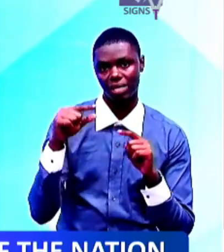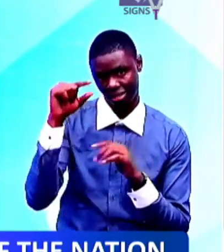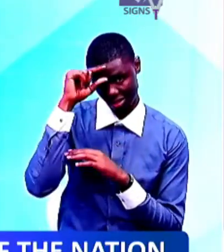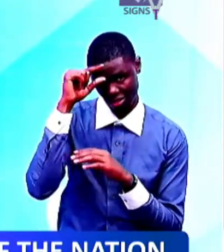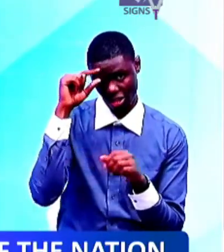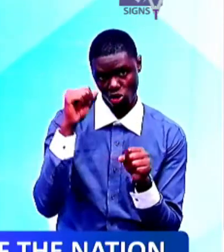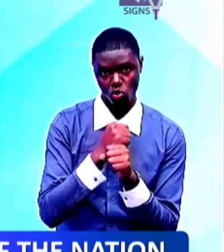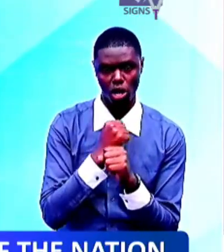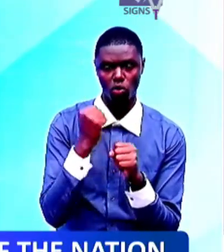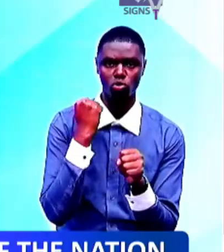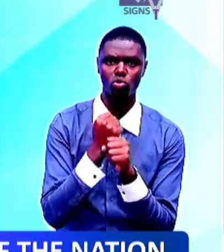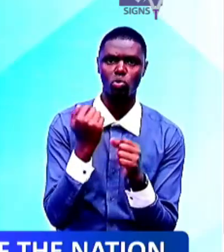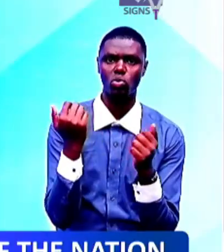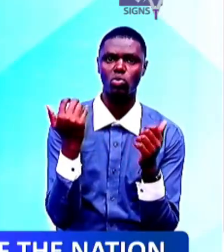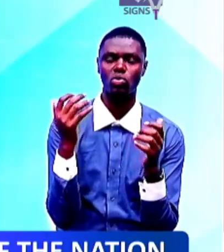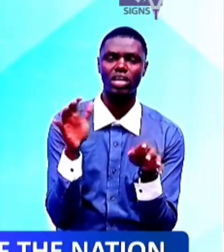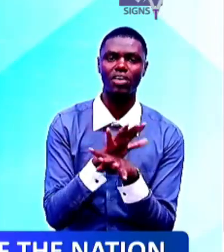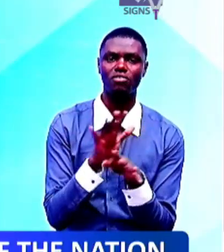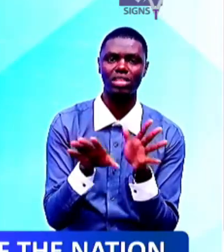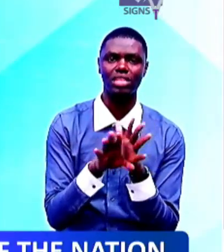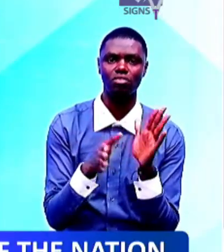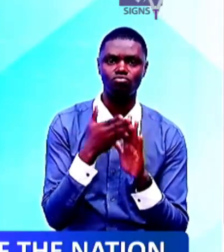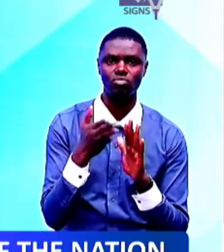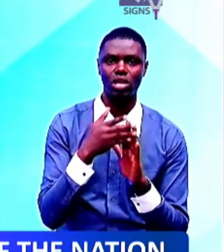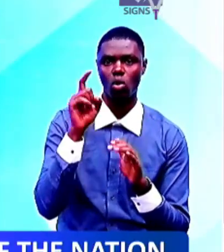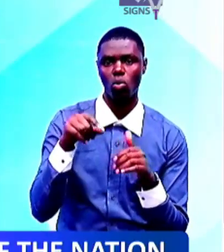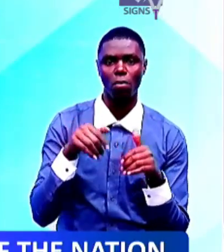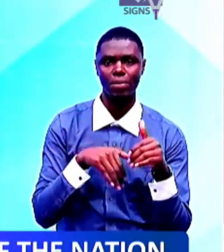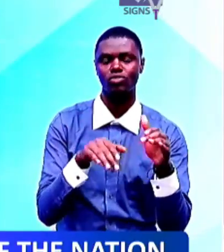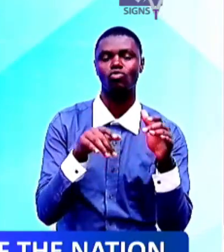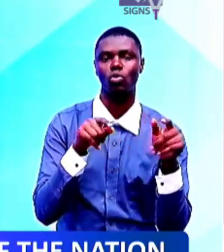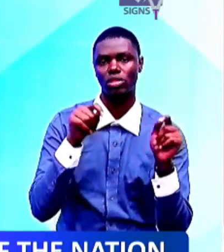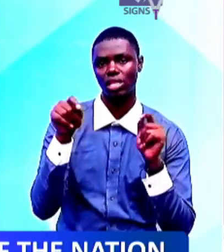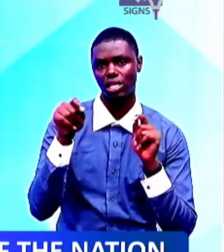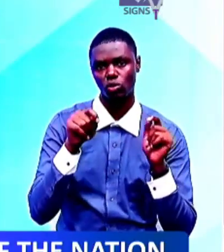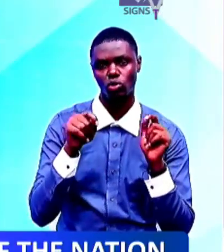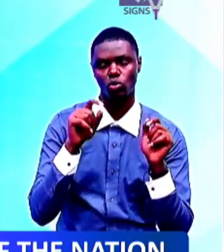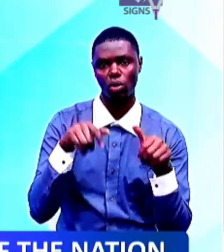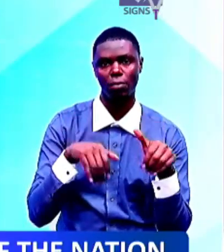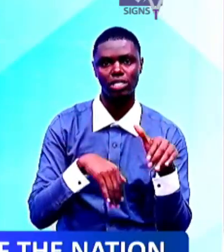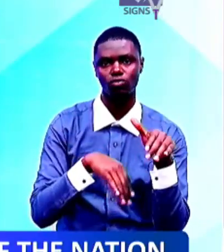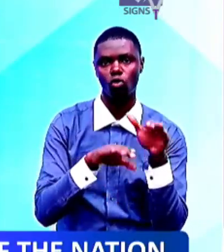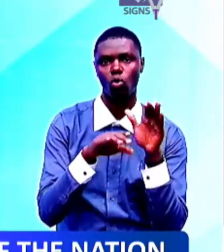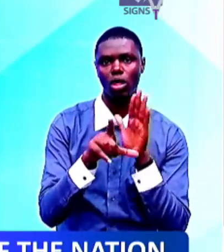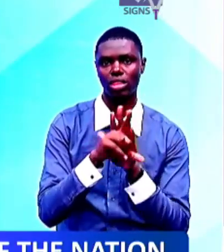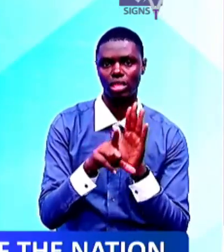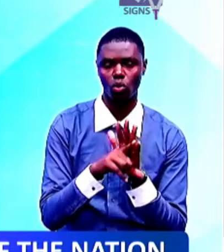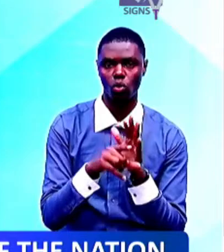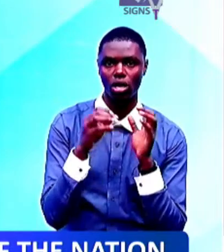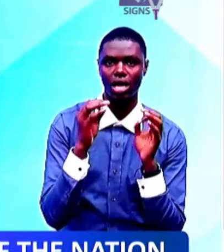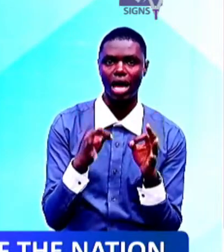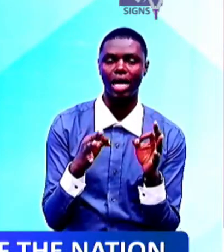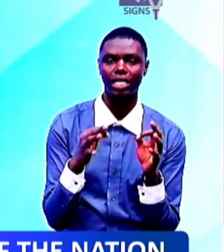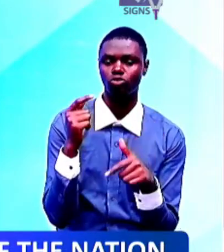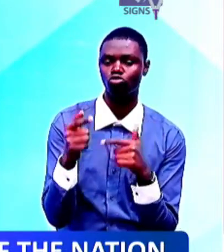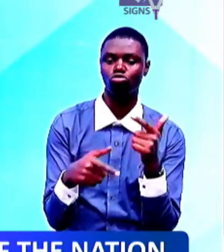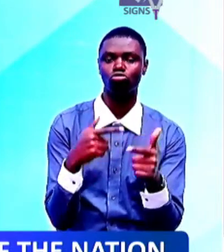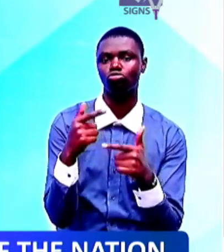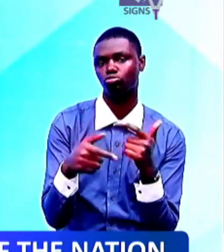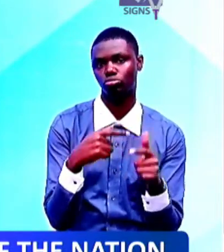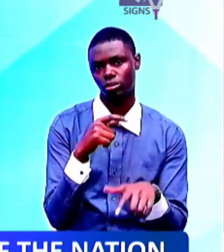you can't do things like that. They have to be followed. You have to follow the regulations. You have to follow the laws, and it goes over time, a period of